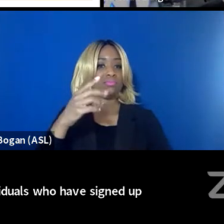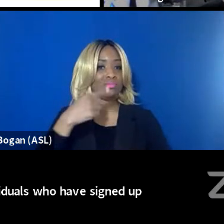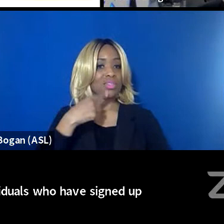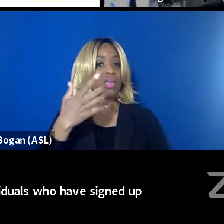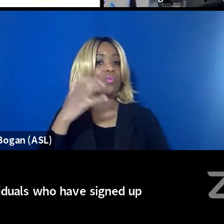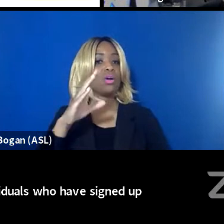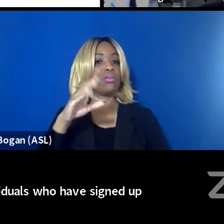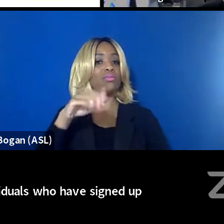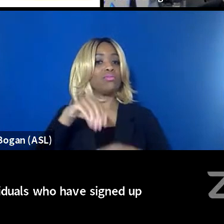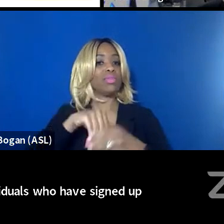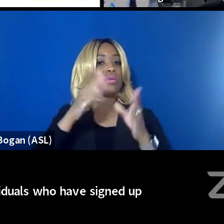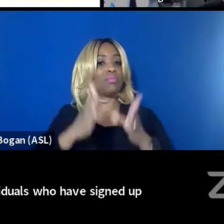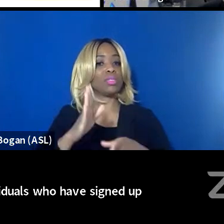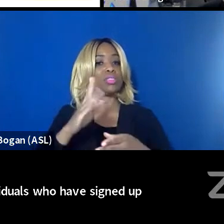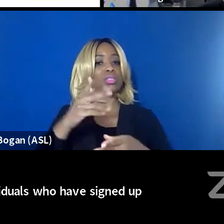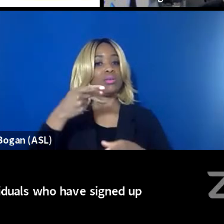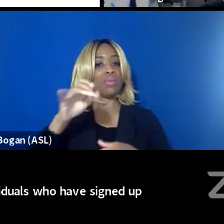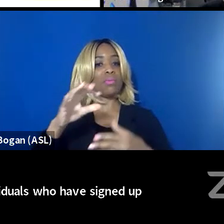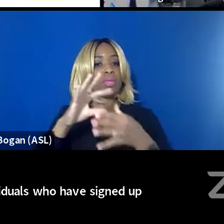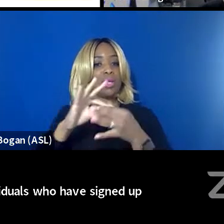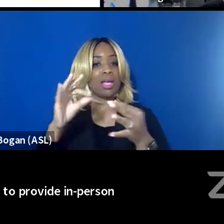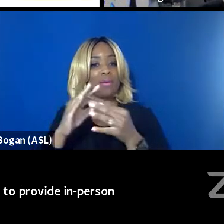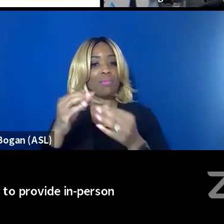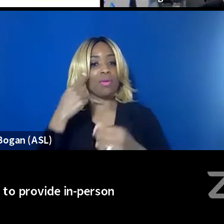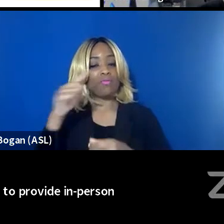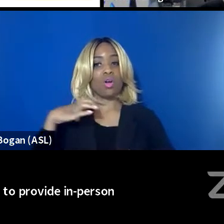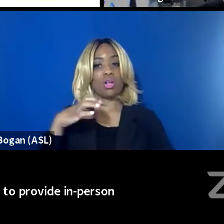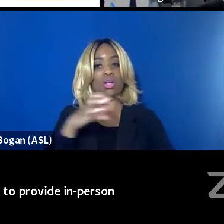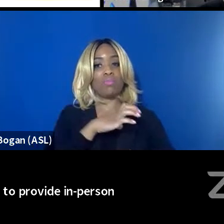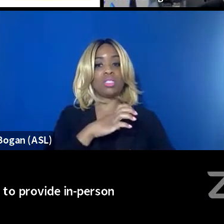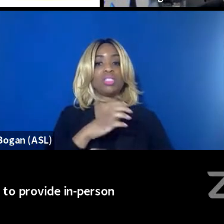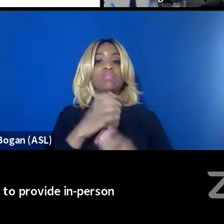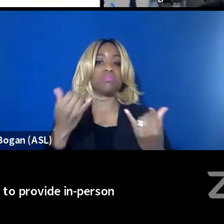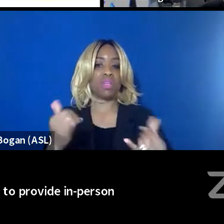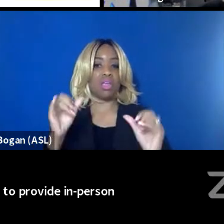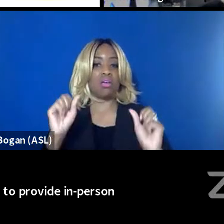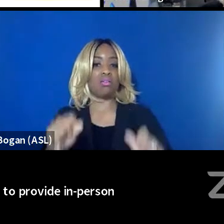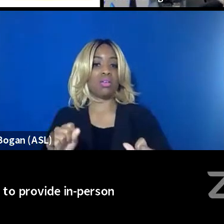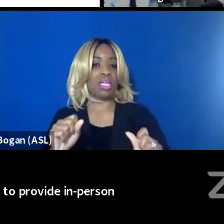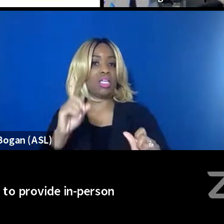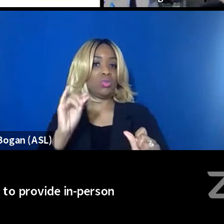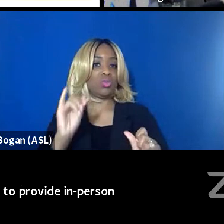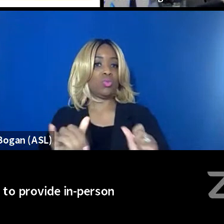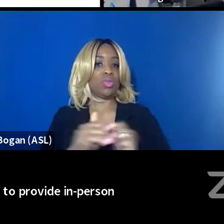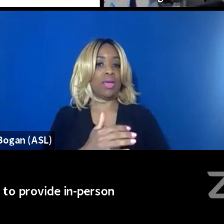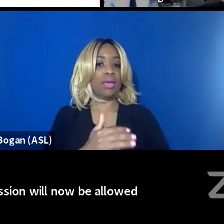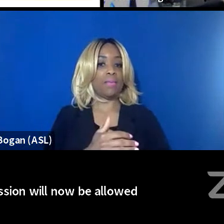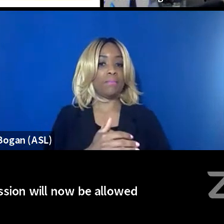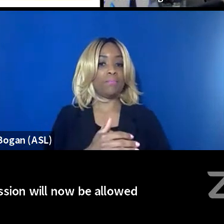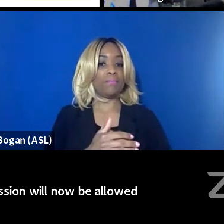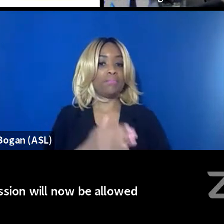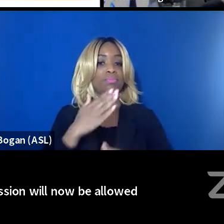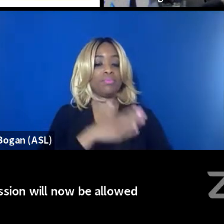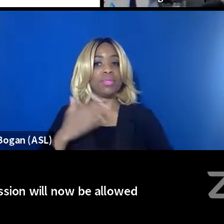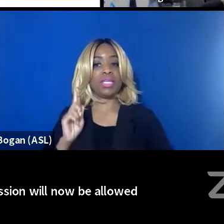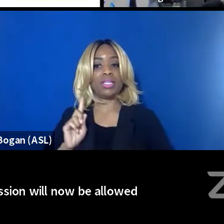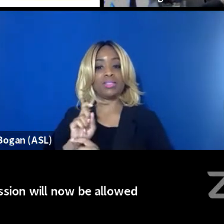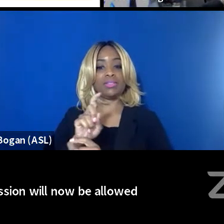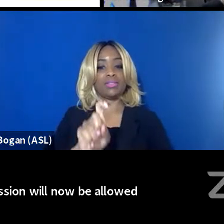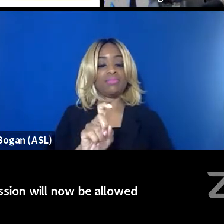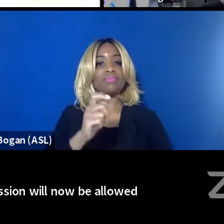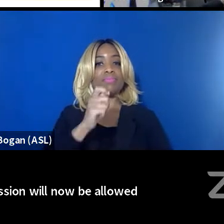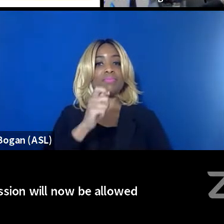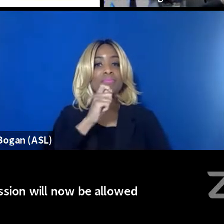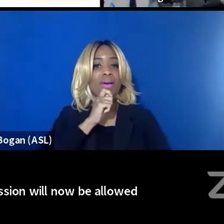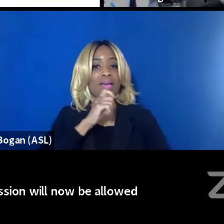provide in-person public commentary to the commission will now be allowed to do so. Please step to the nearest microphone when I call